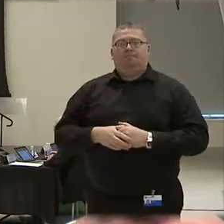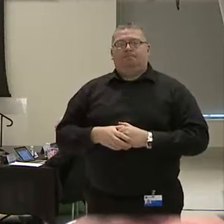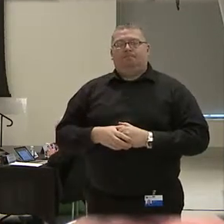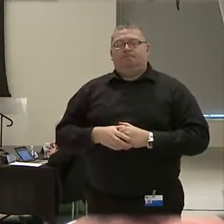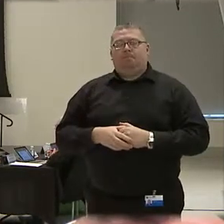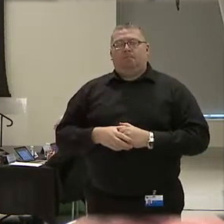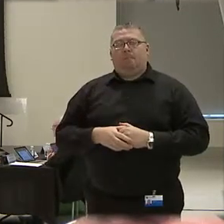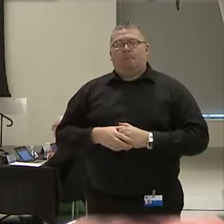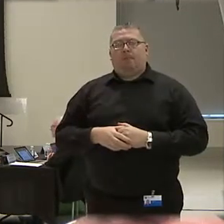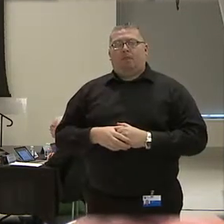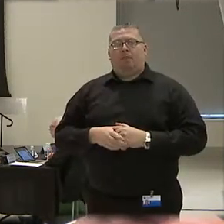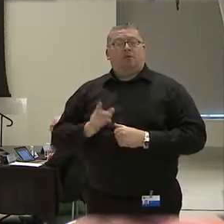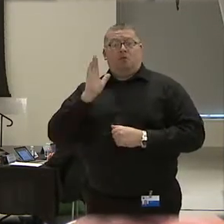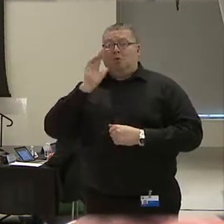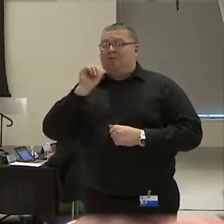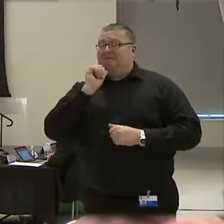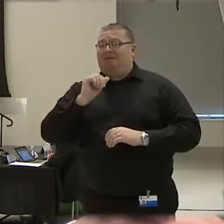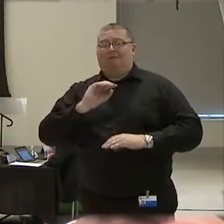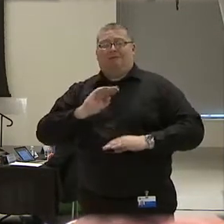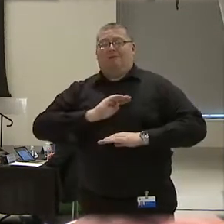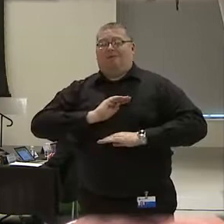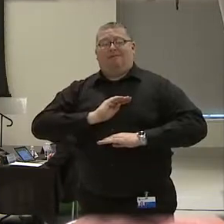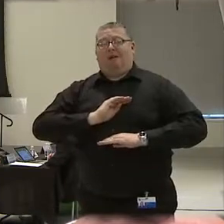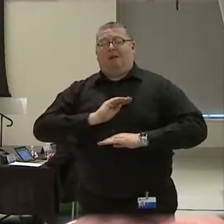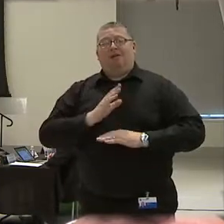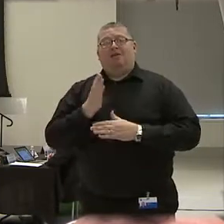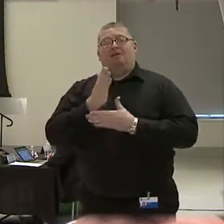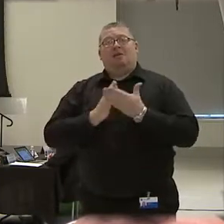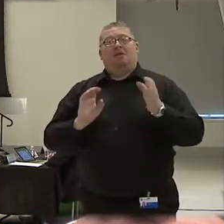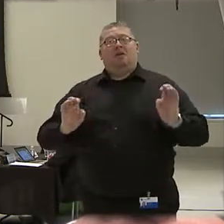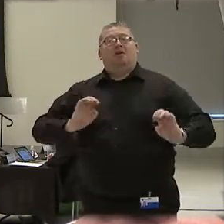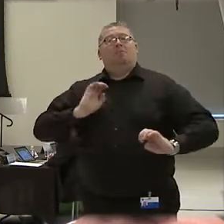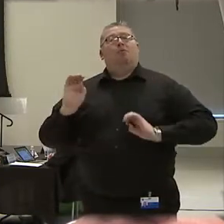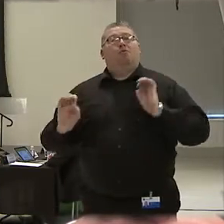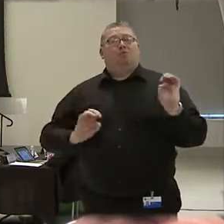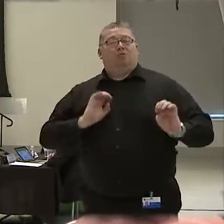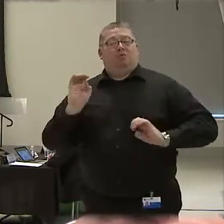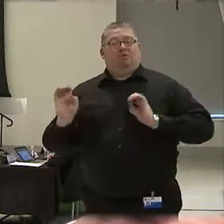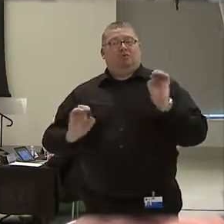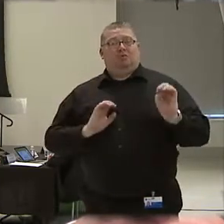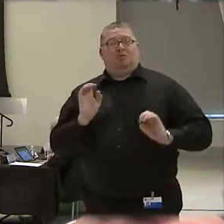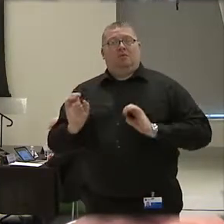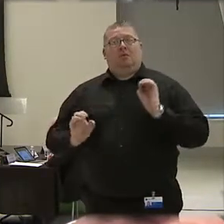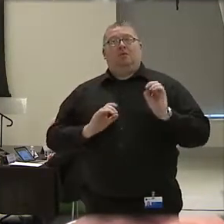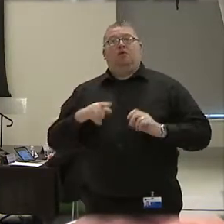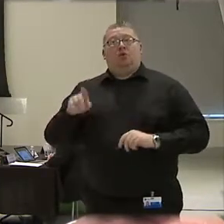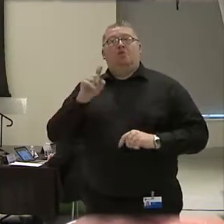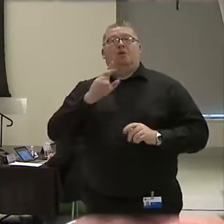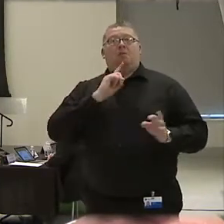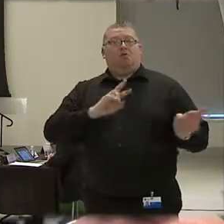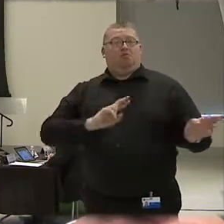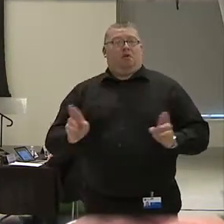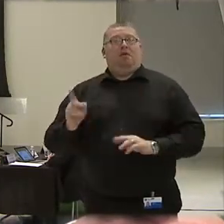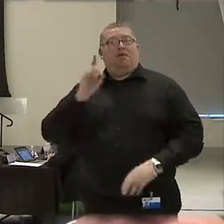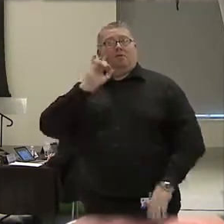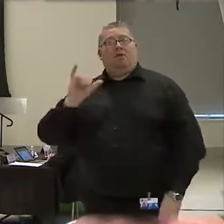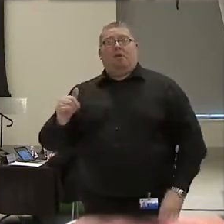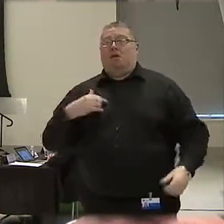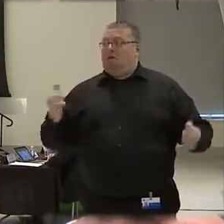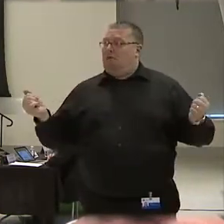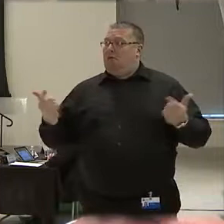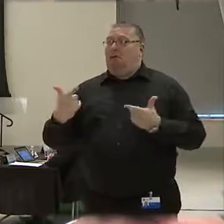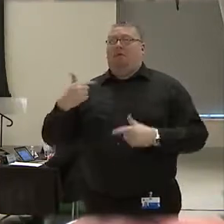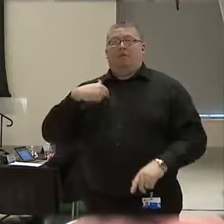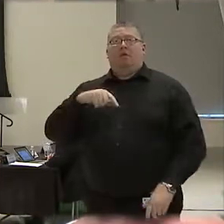And it isn't going to satisfy some of the emotion. And so you just have to be ready for that. And all of us do. And all of